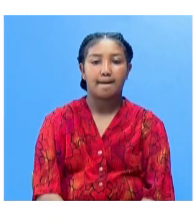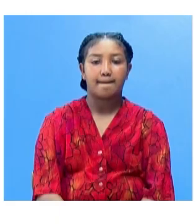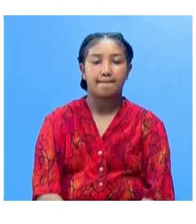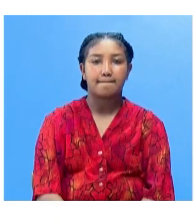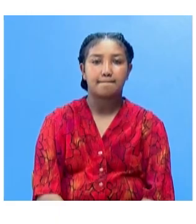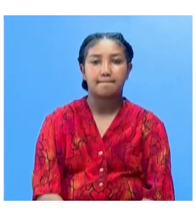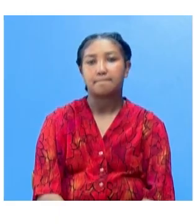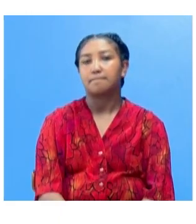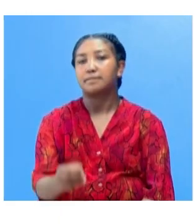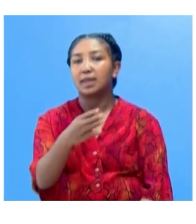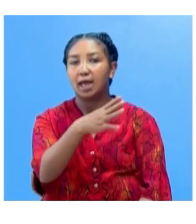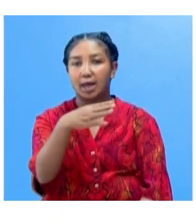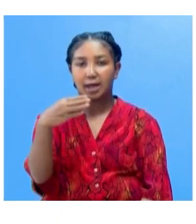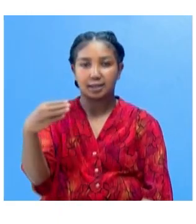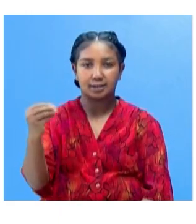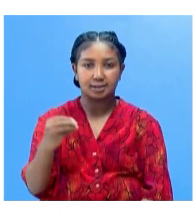and